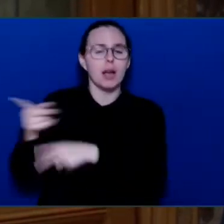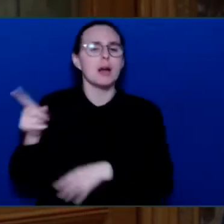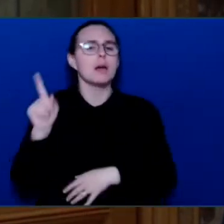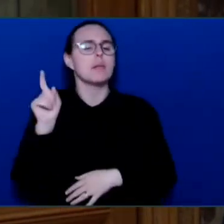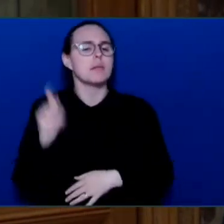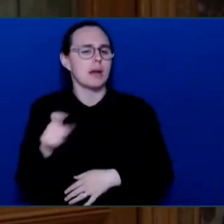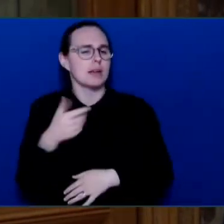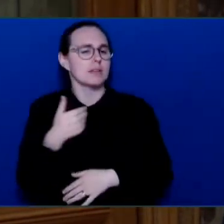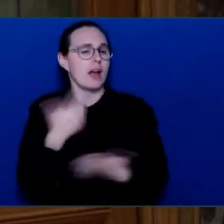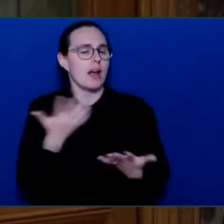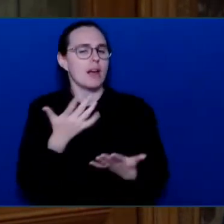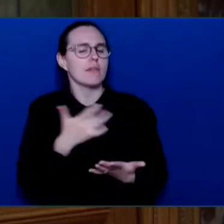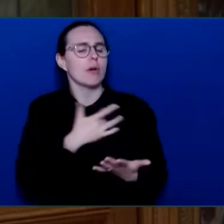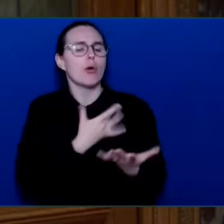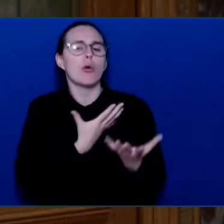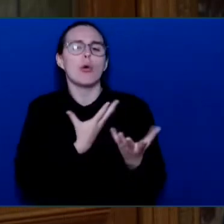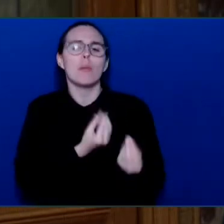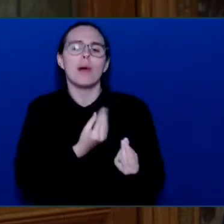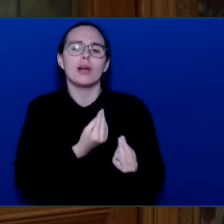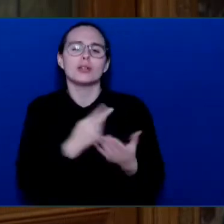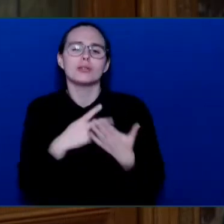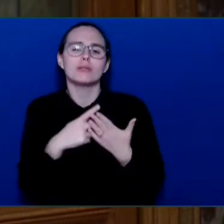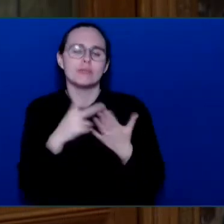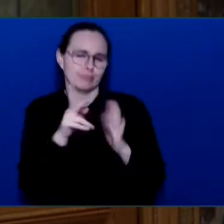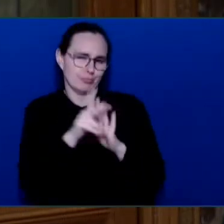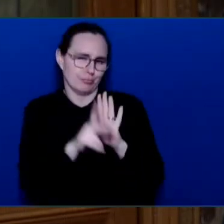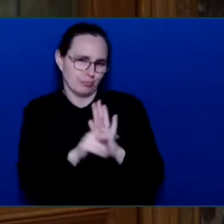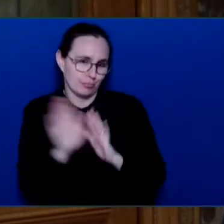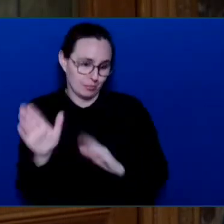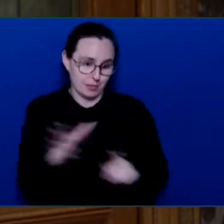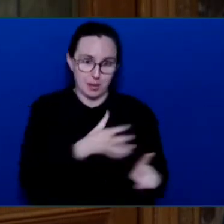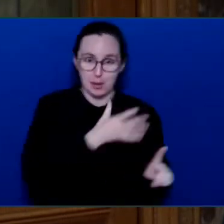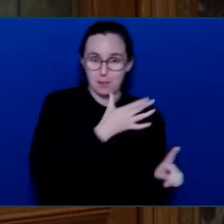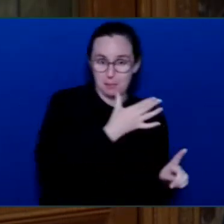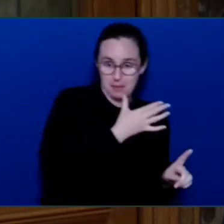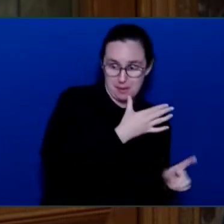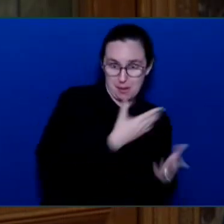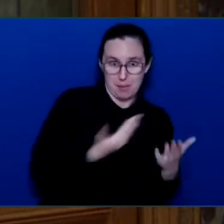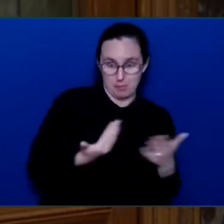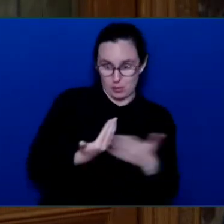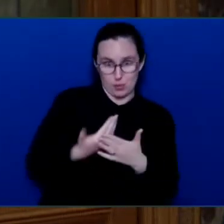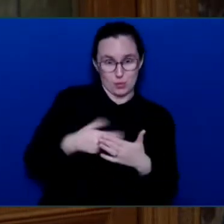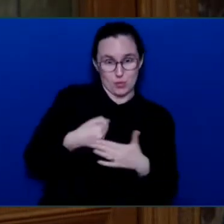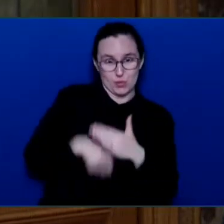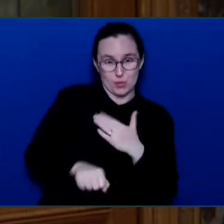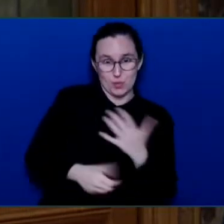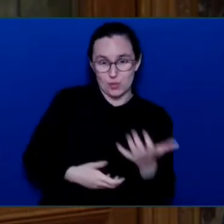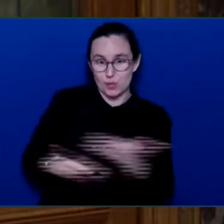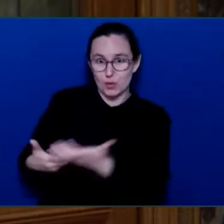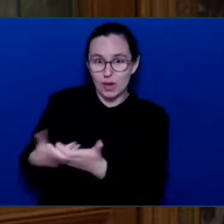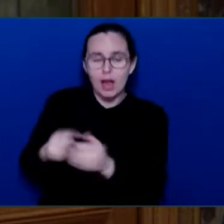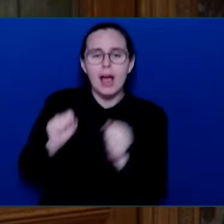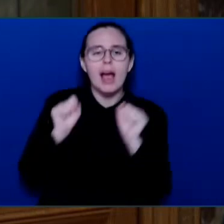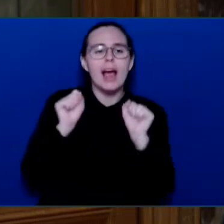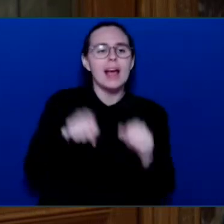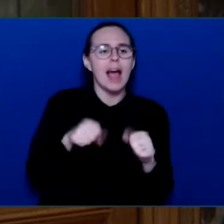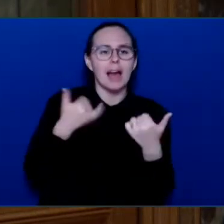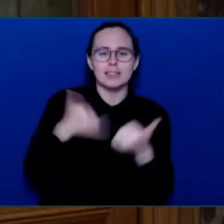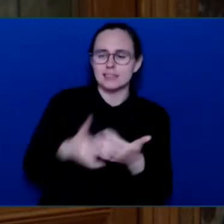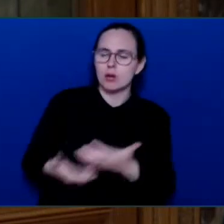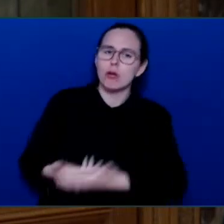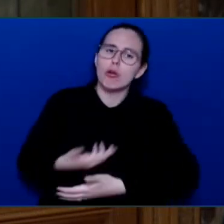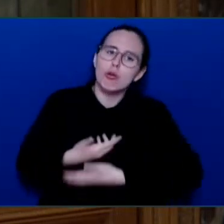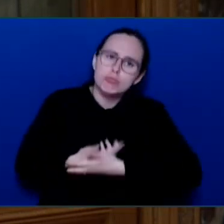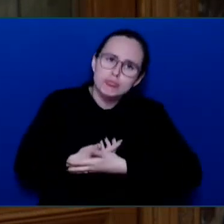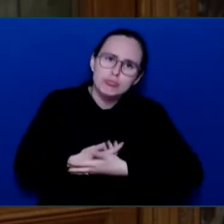to bond. Essential first moments that can be never recovered if they are stolen from the mother